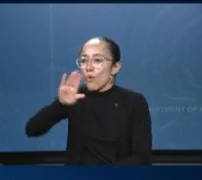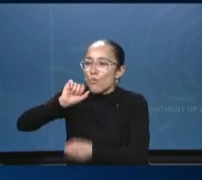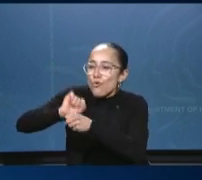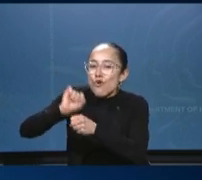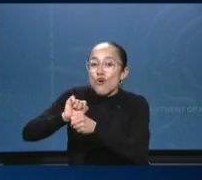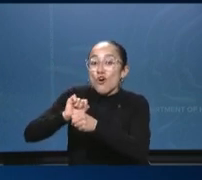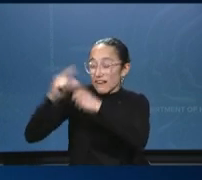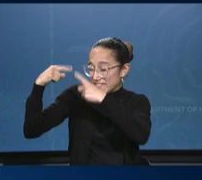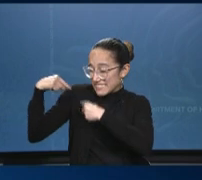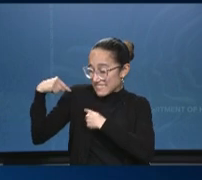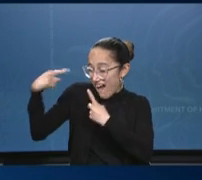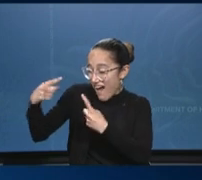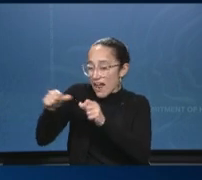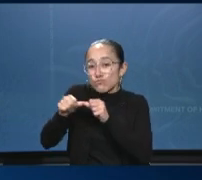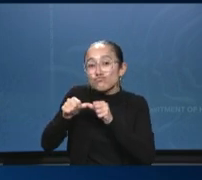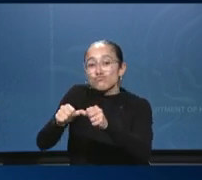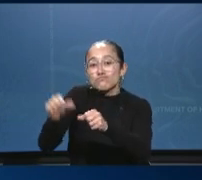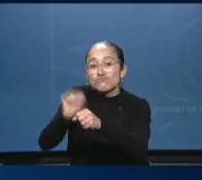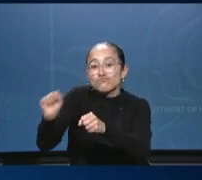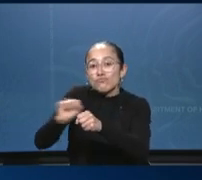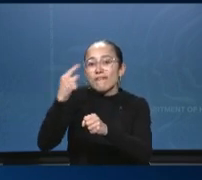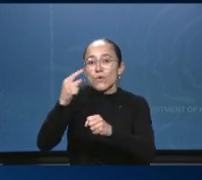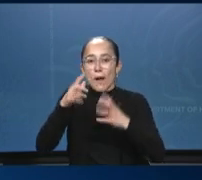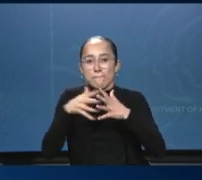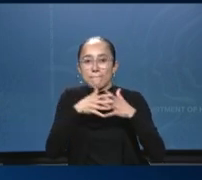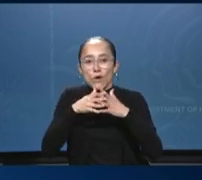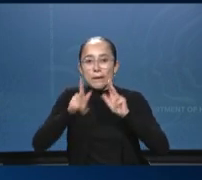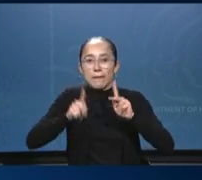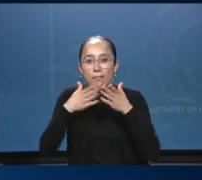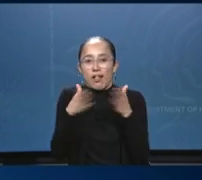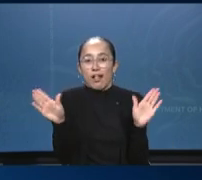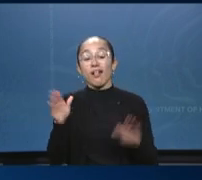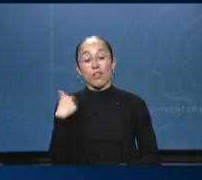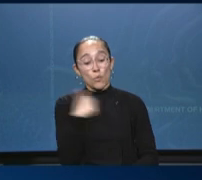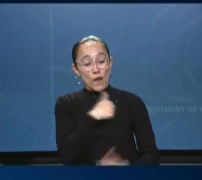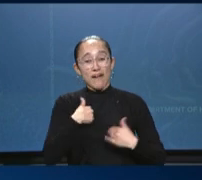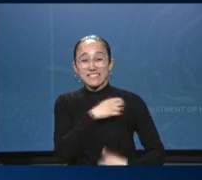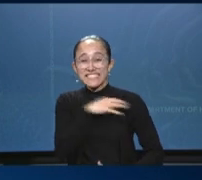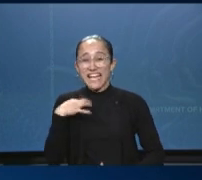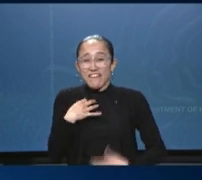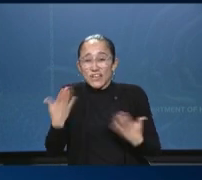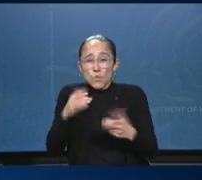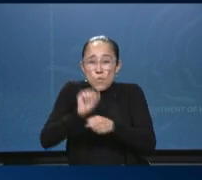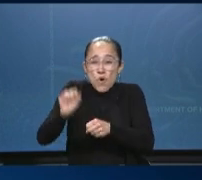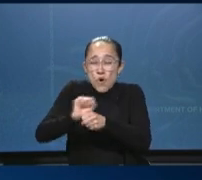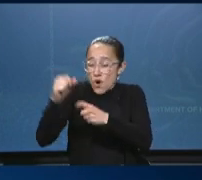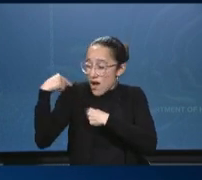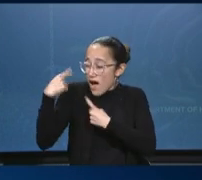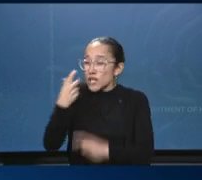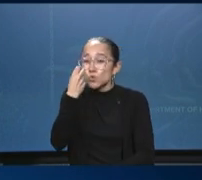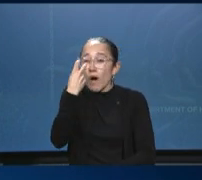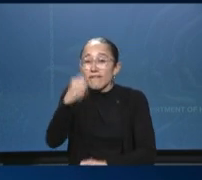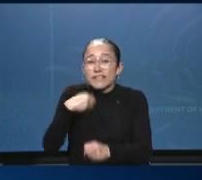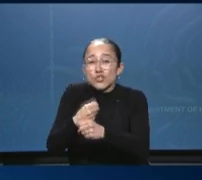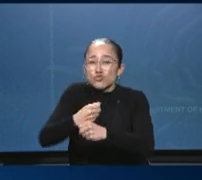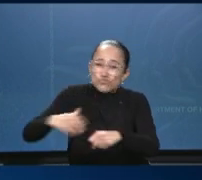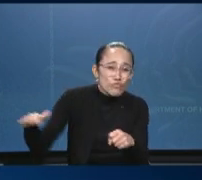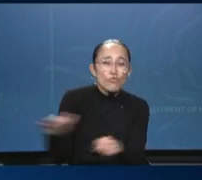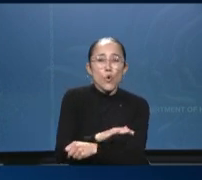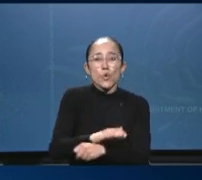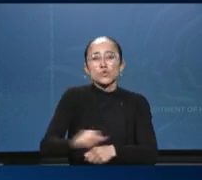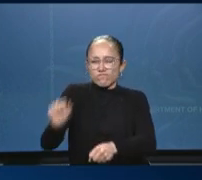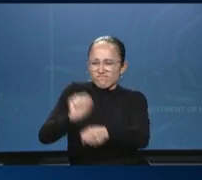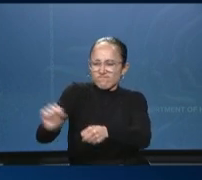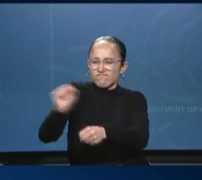do for the American people. We have staff who have been here for the whole 12 years working to make sure that